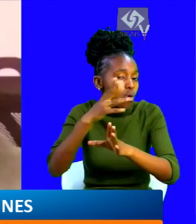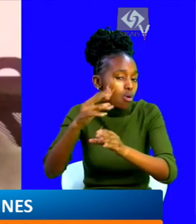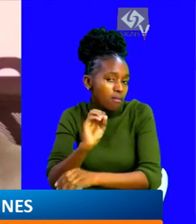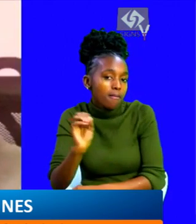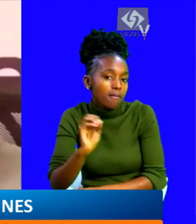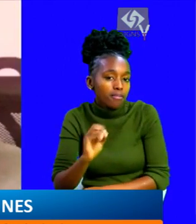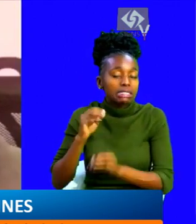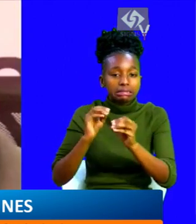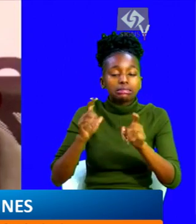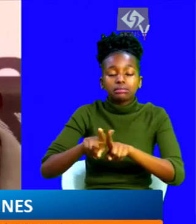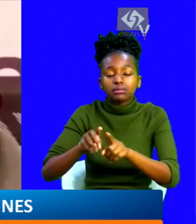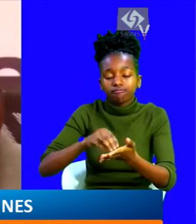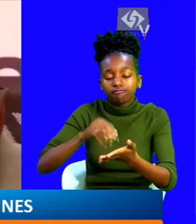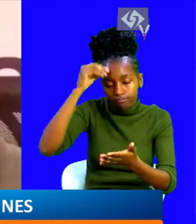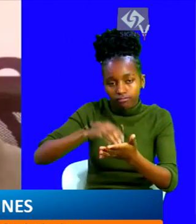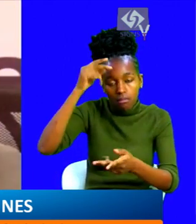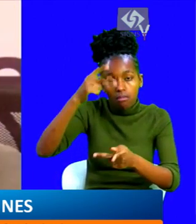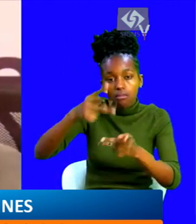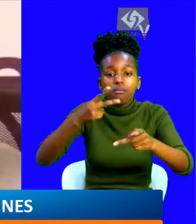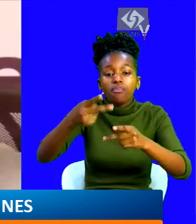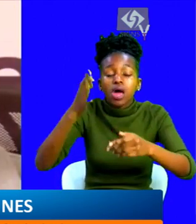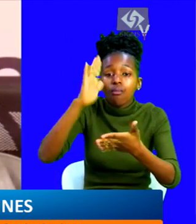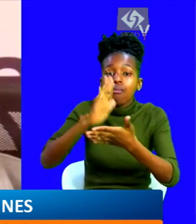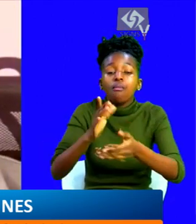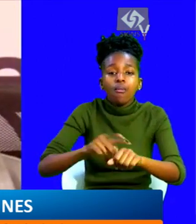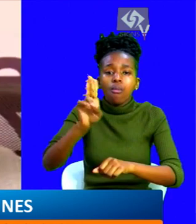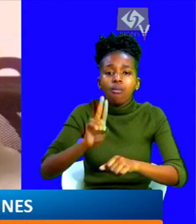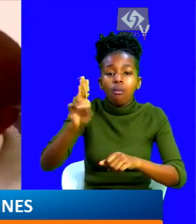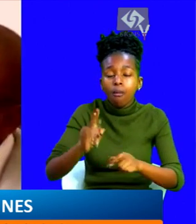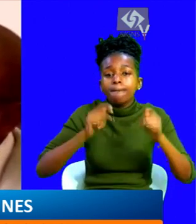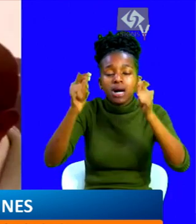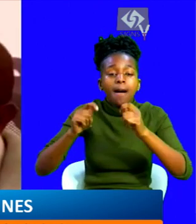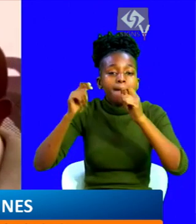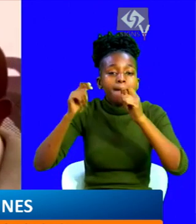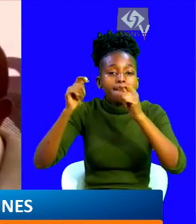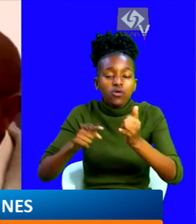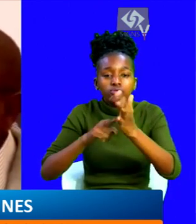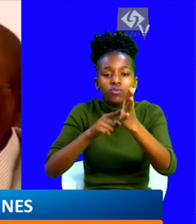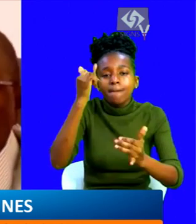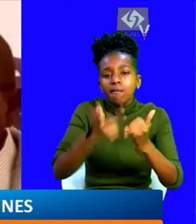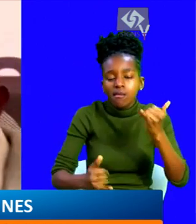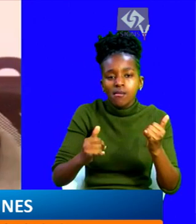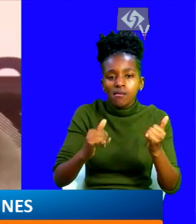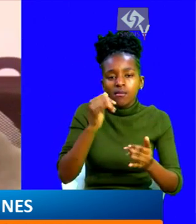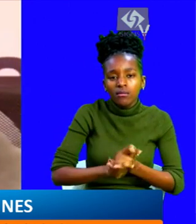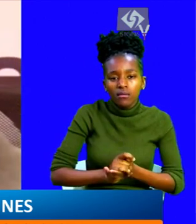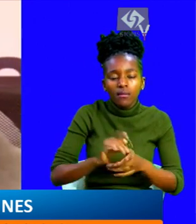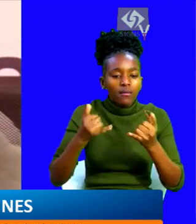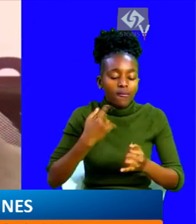in 1 hour in teaching translates to effects and affects